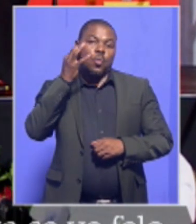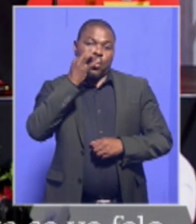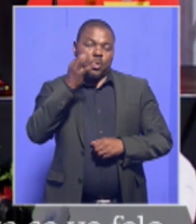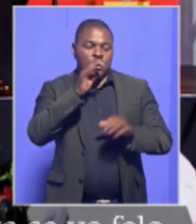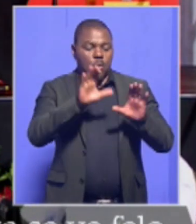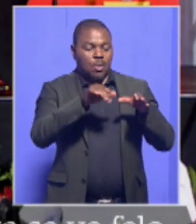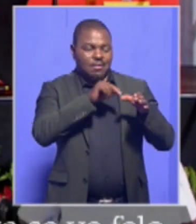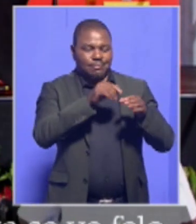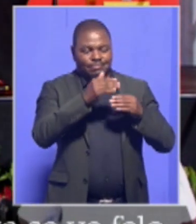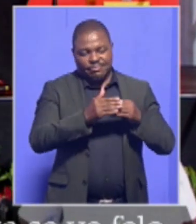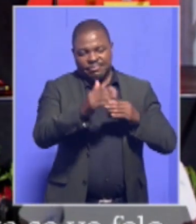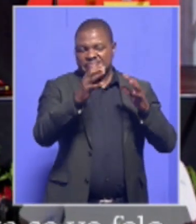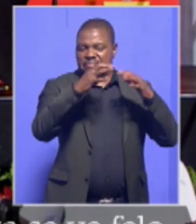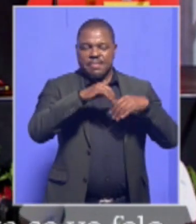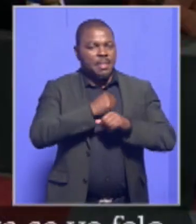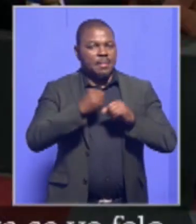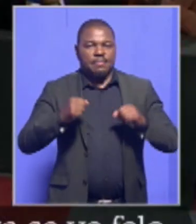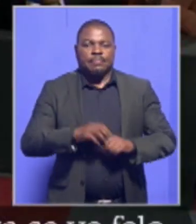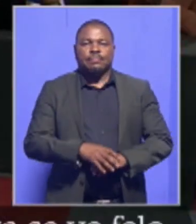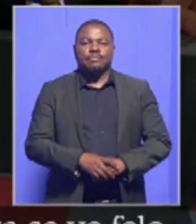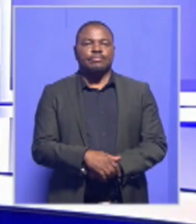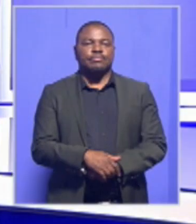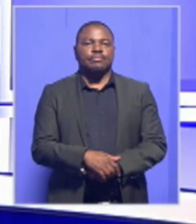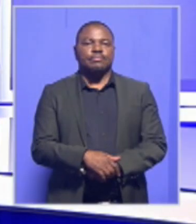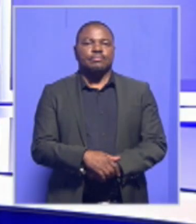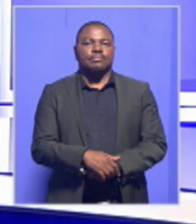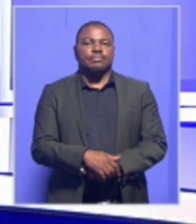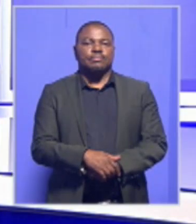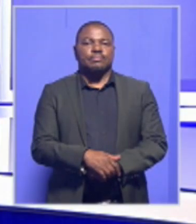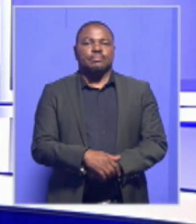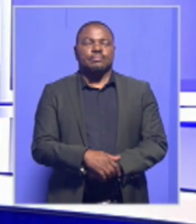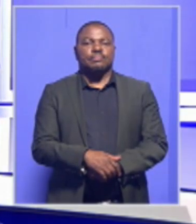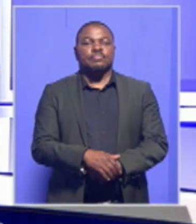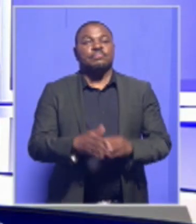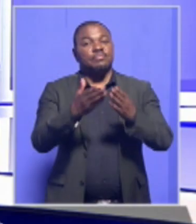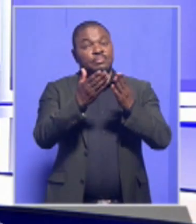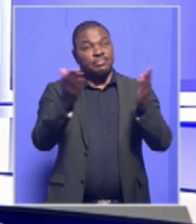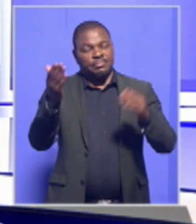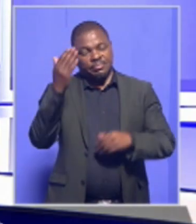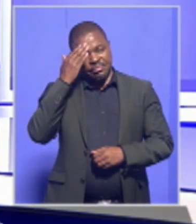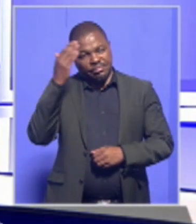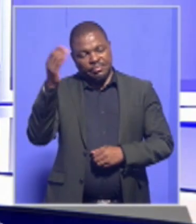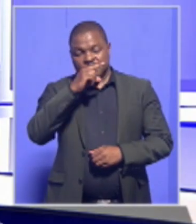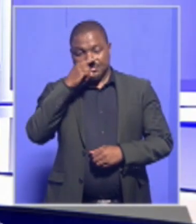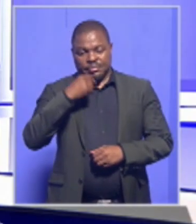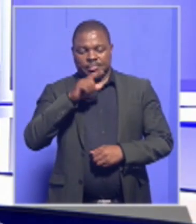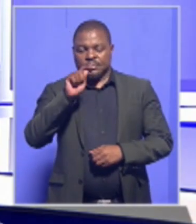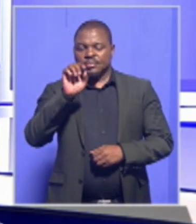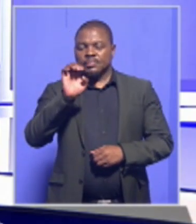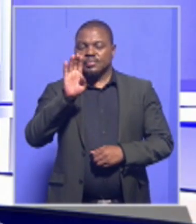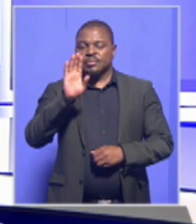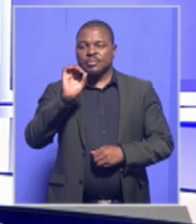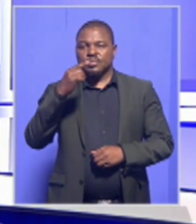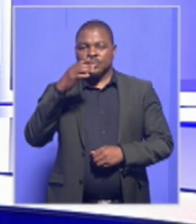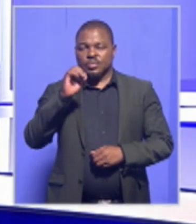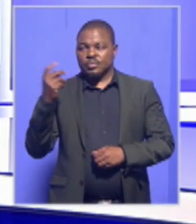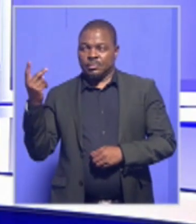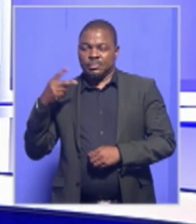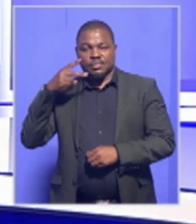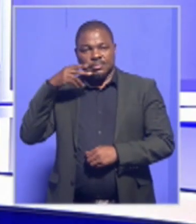dula o le gona ga o ye felo. Thobela ke Tebogongele gomme ke thušana le Augustine